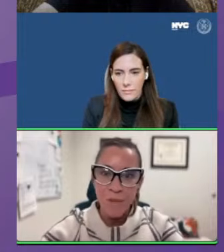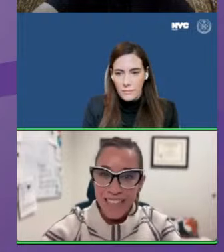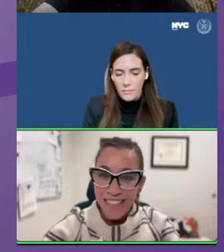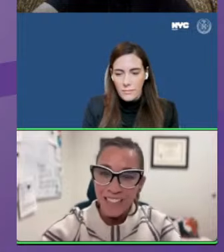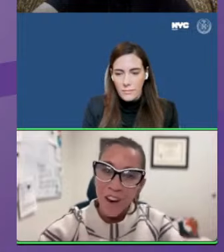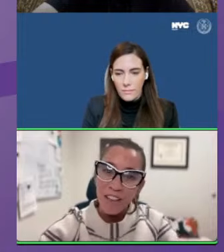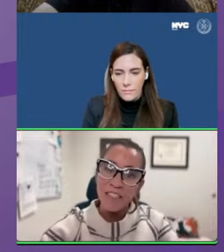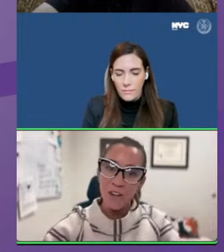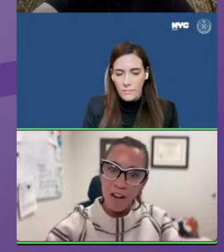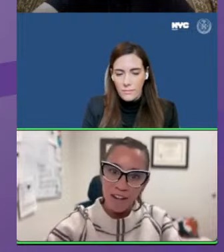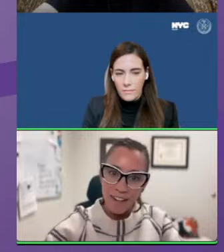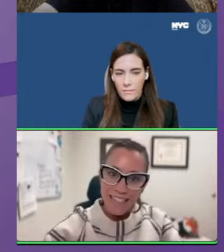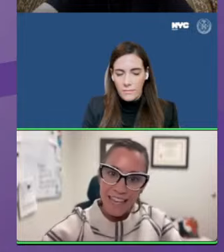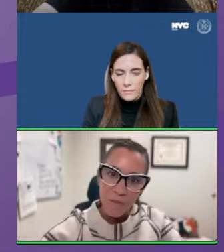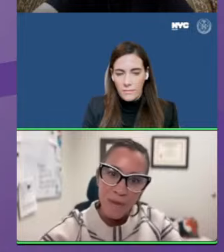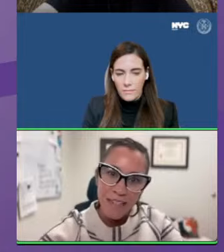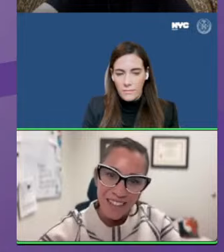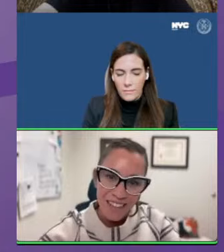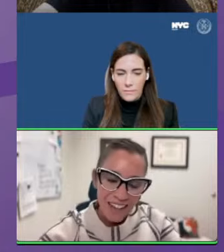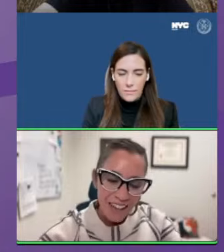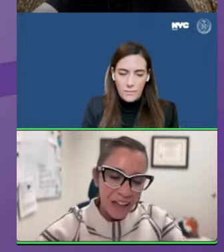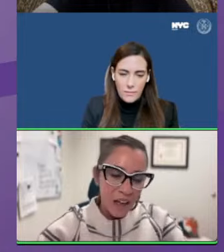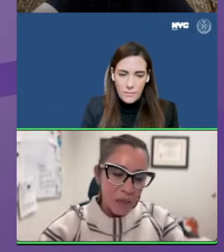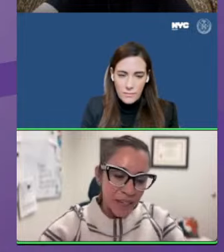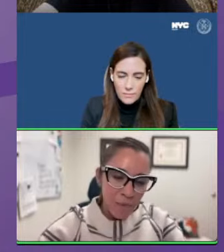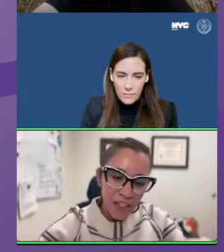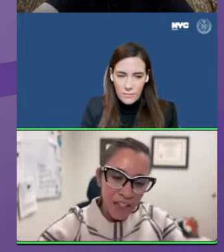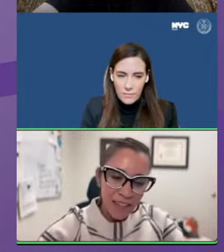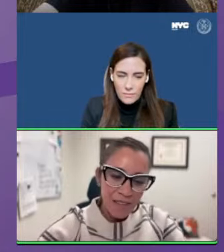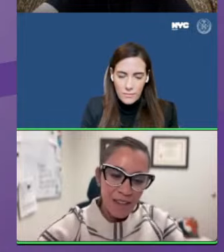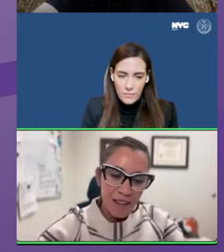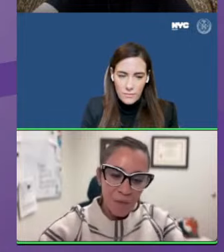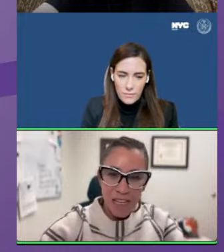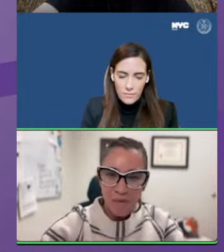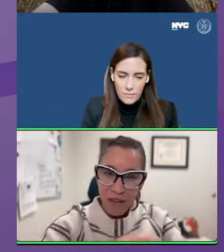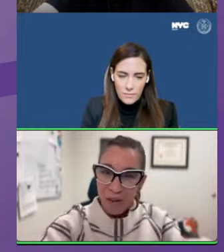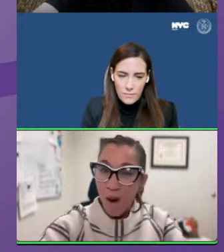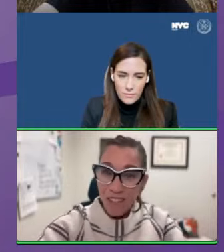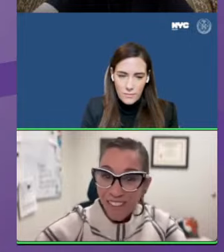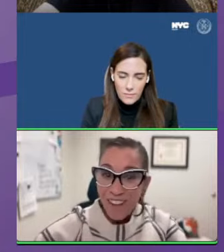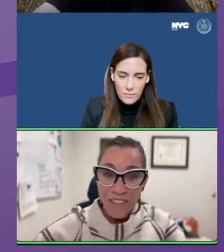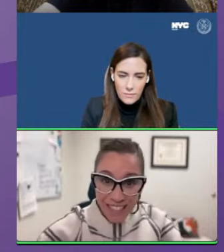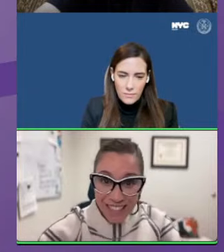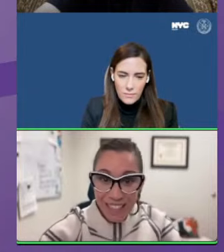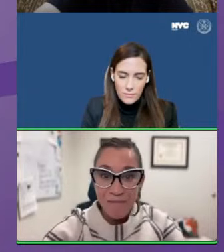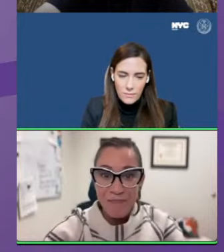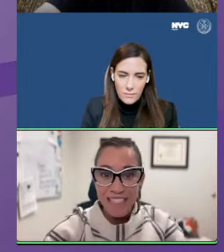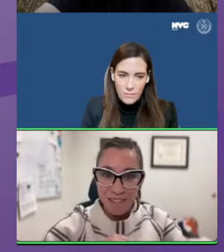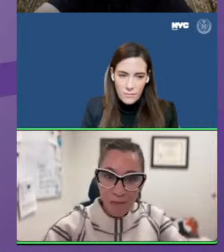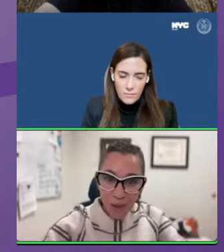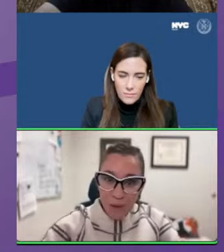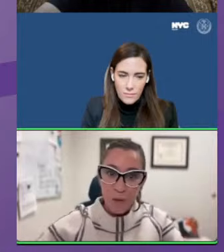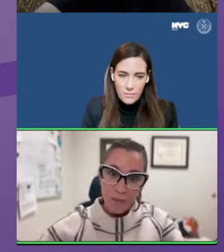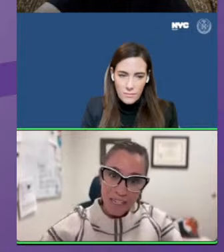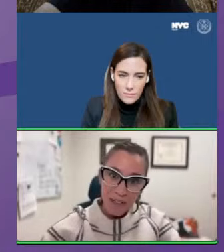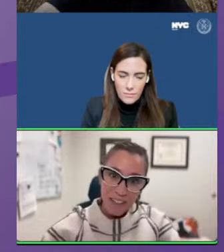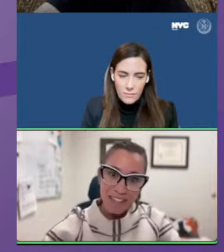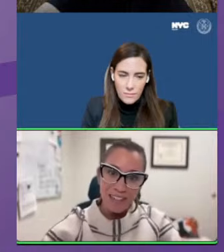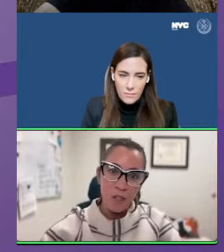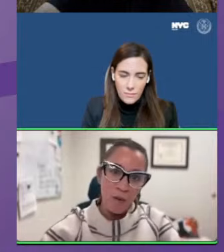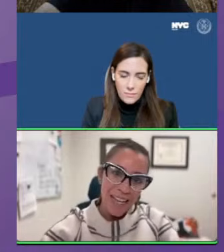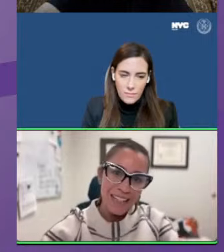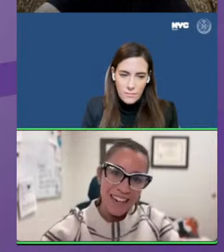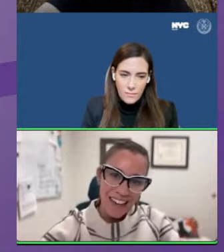some basic knowledge on assessment, because these patients are being ping-ponged around the system, seeing multiple